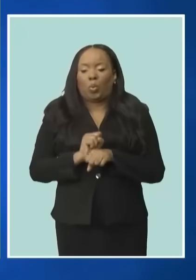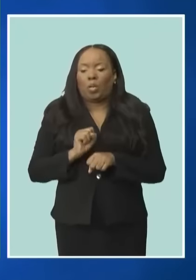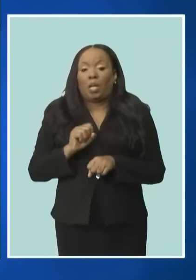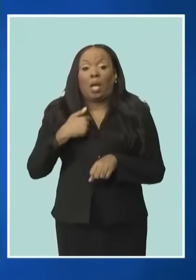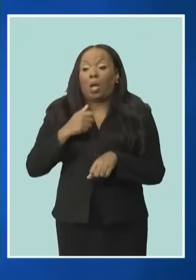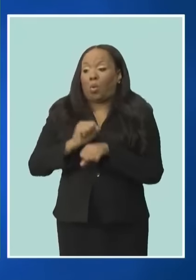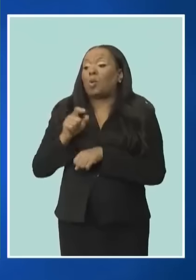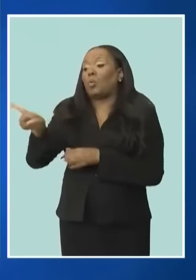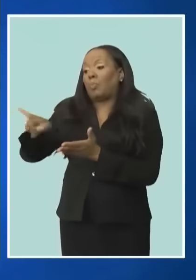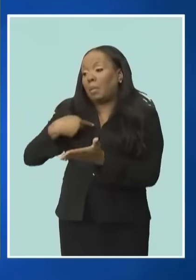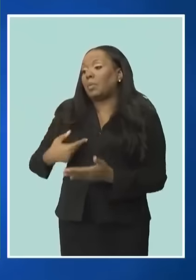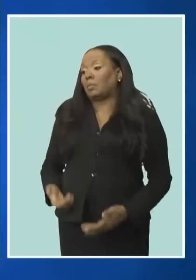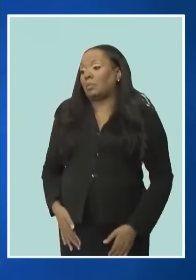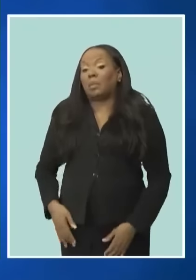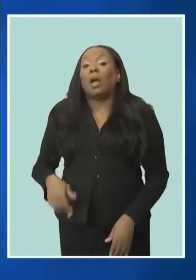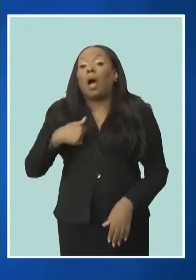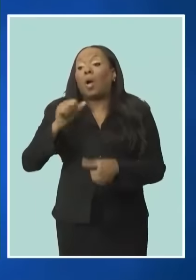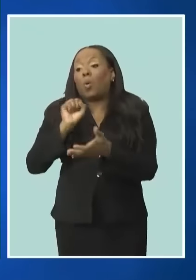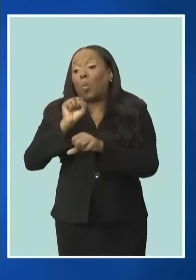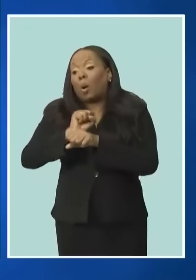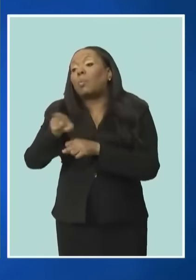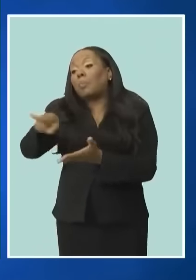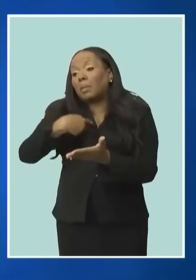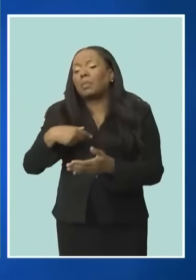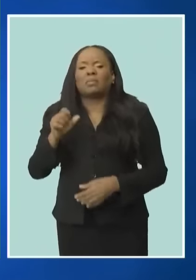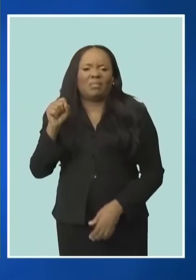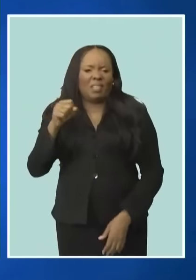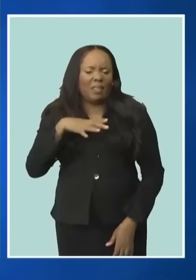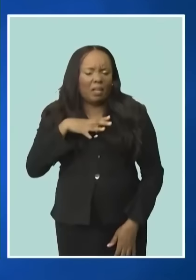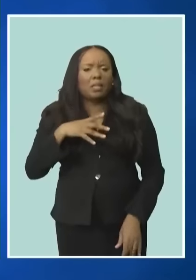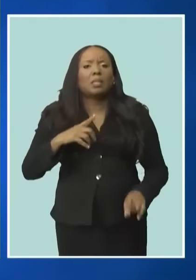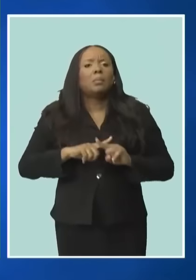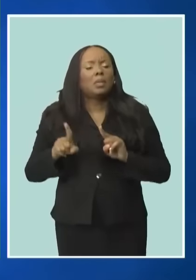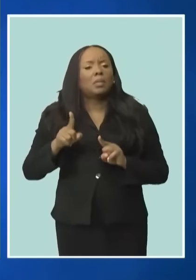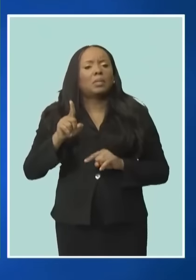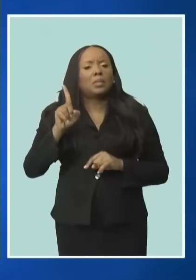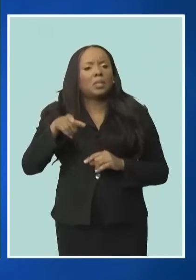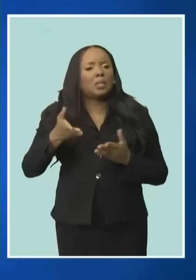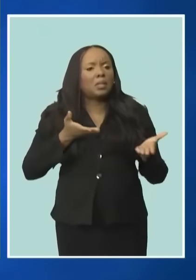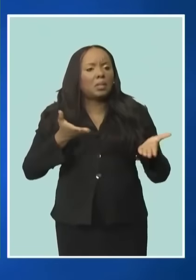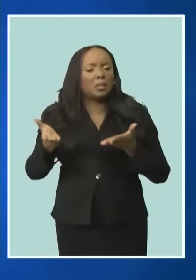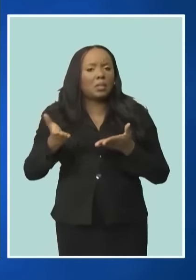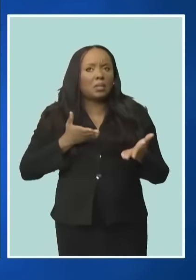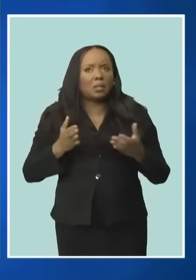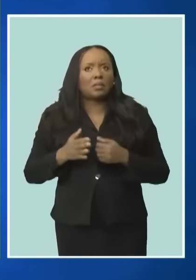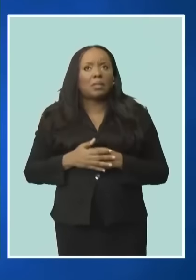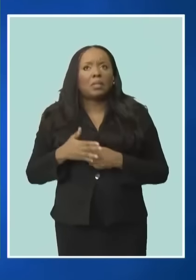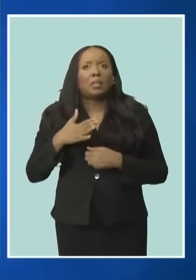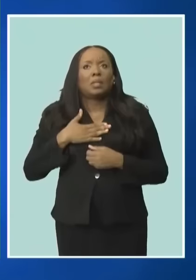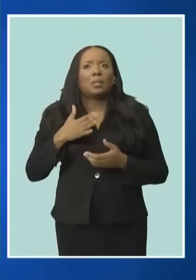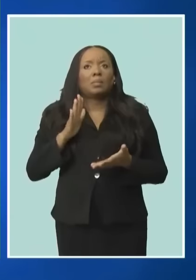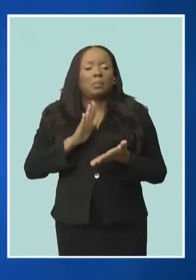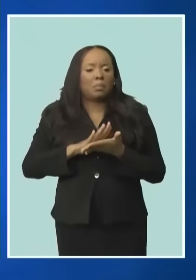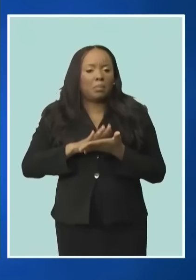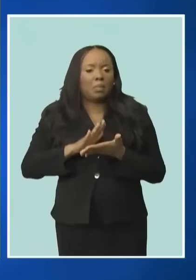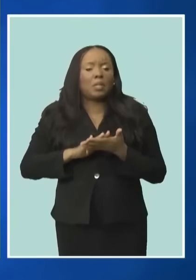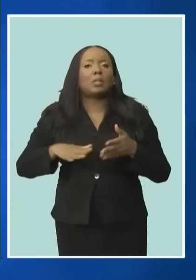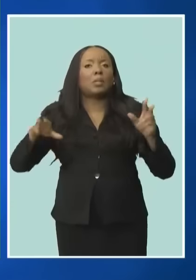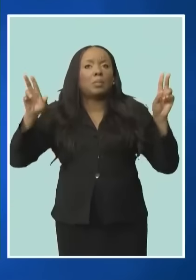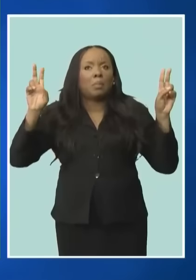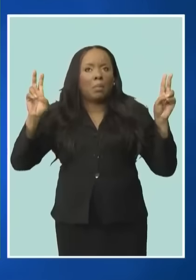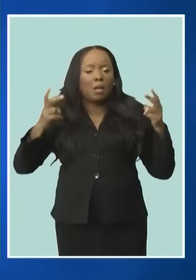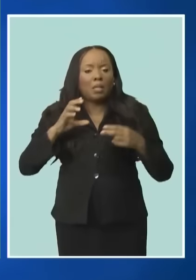pay me. Yes, there's room for that, that's needed. But also serving your fellow man. As my school motto always says, omnibus disque